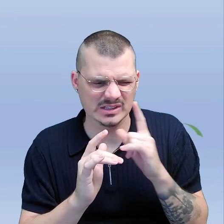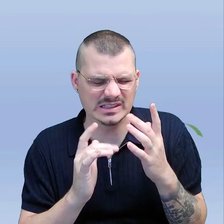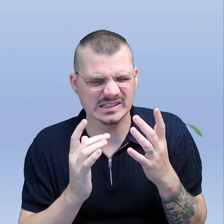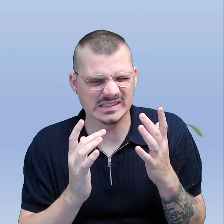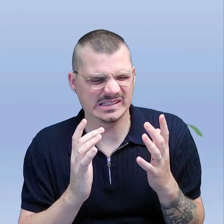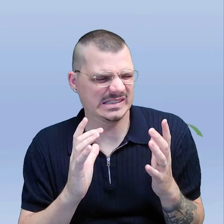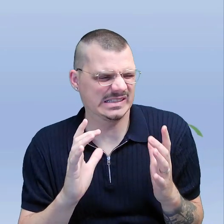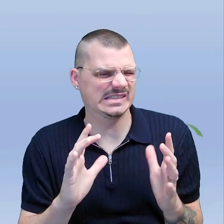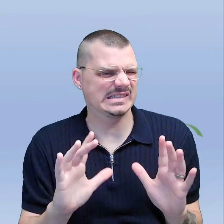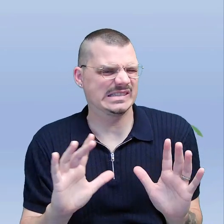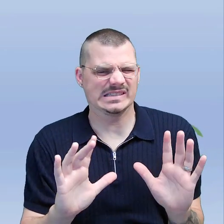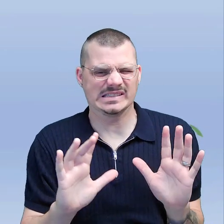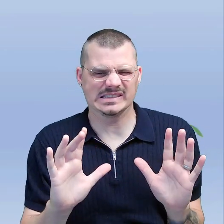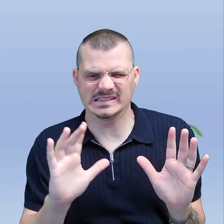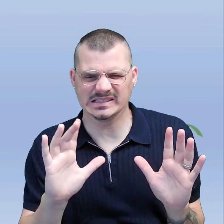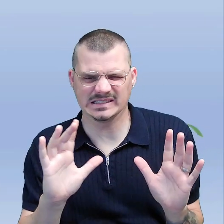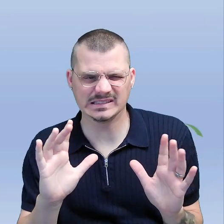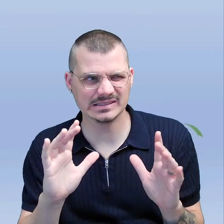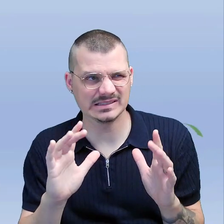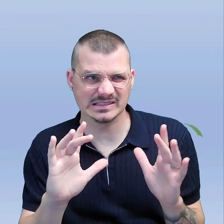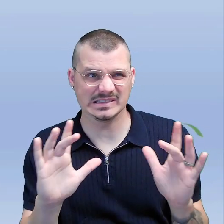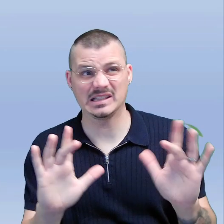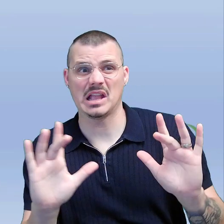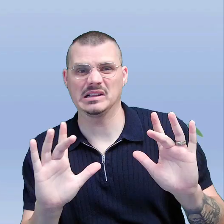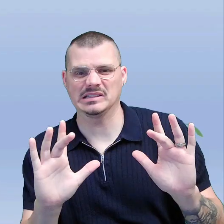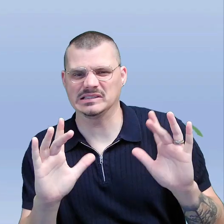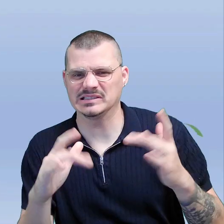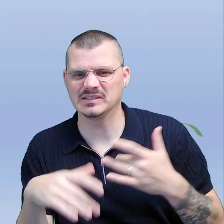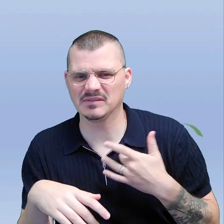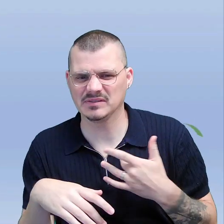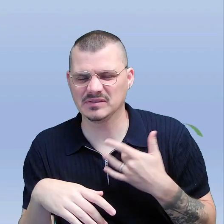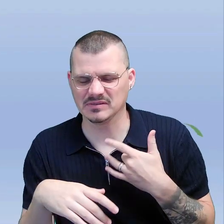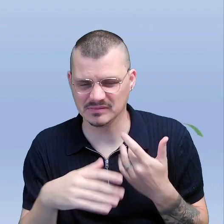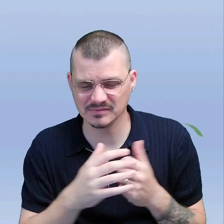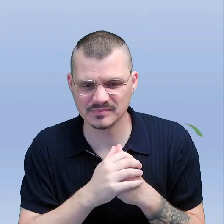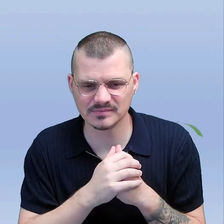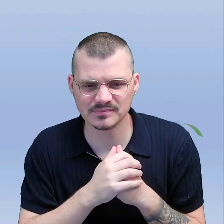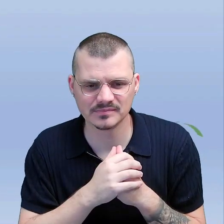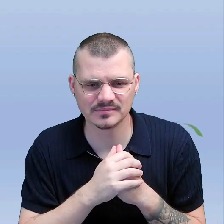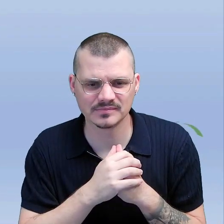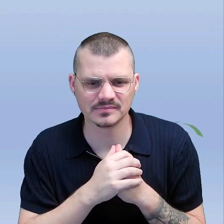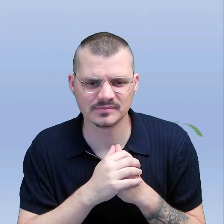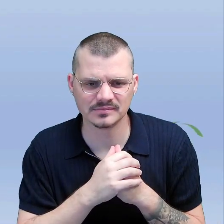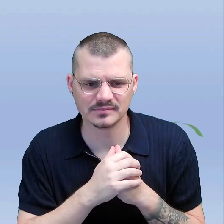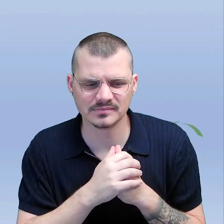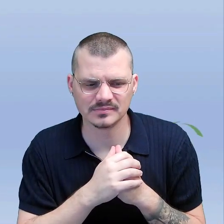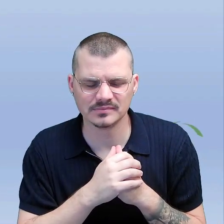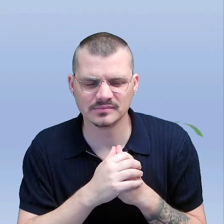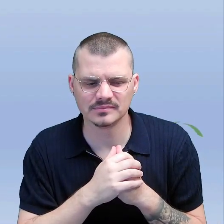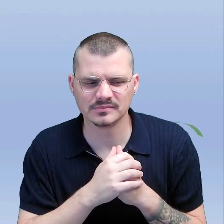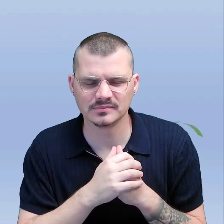really itchy, yucky, that's another technical term, yucky, condition.